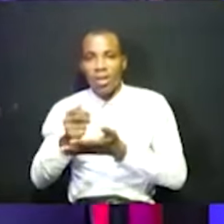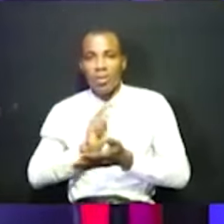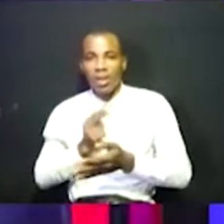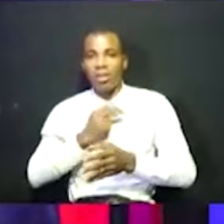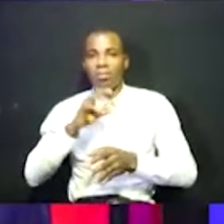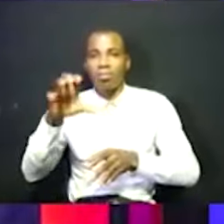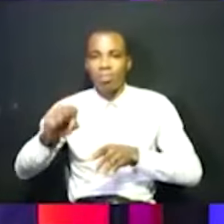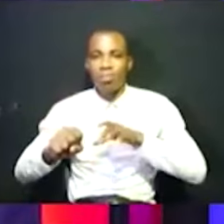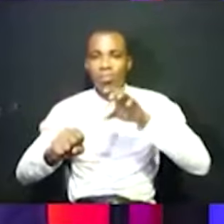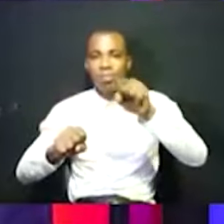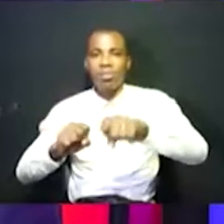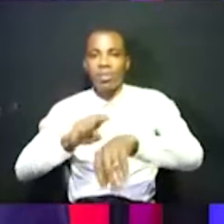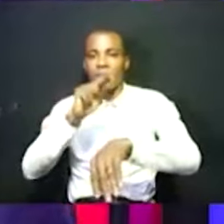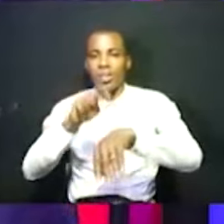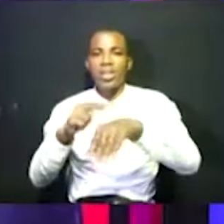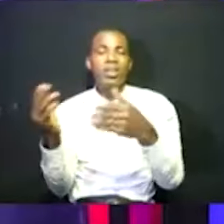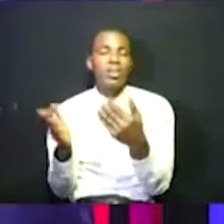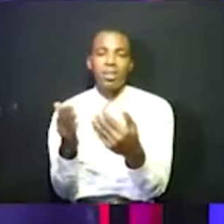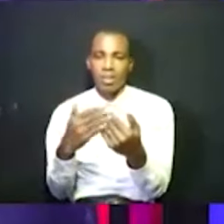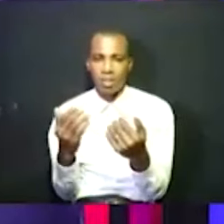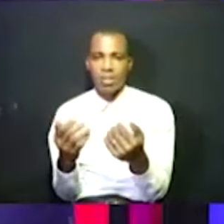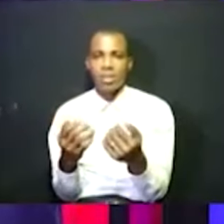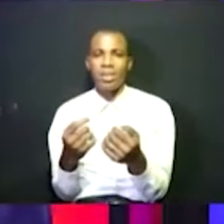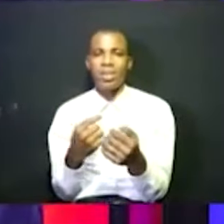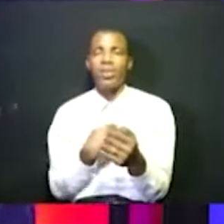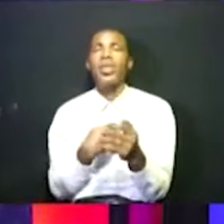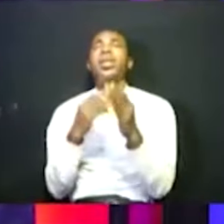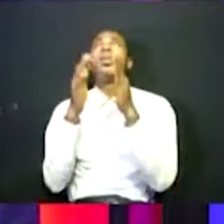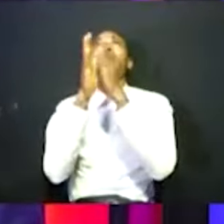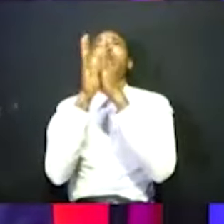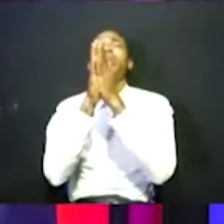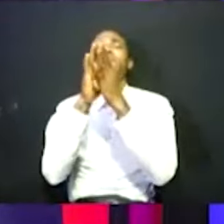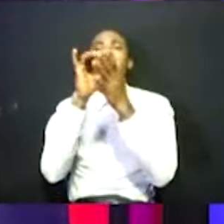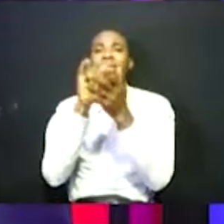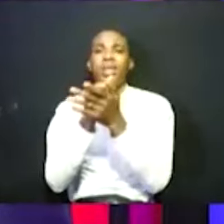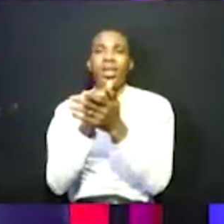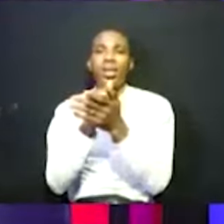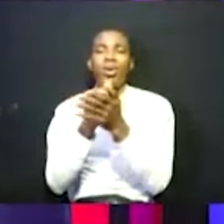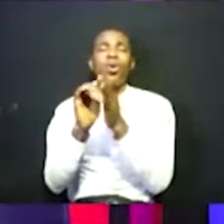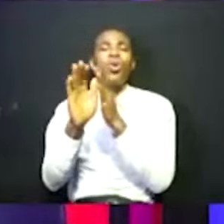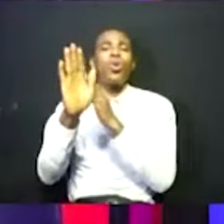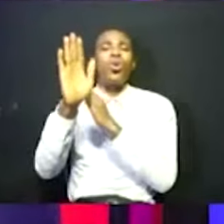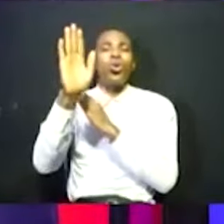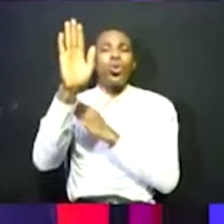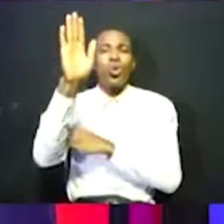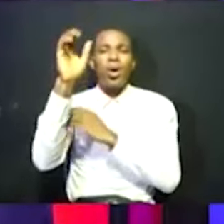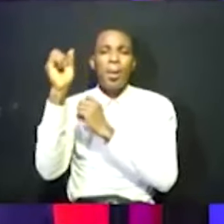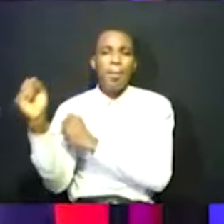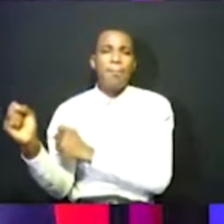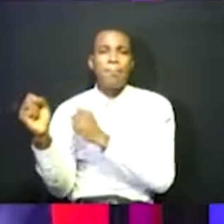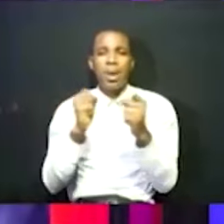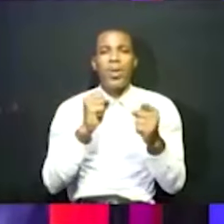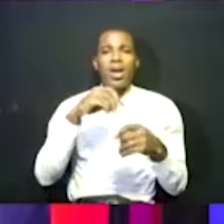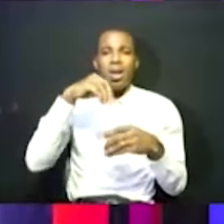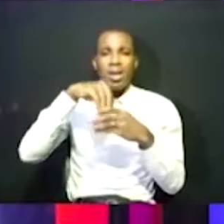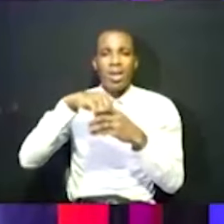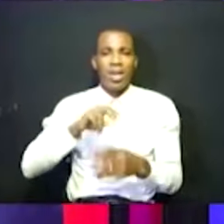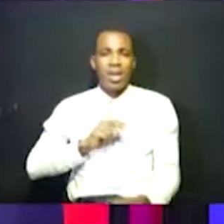easier. It is my prayer that the far-reaching river of God in us